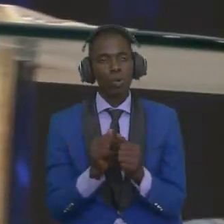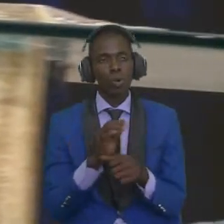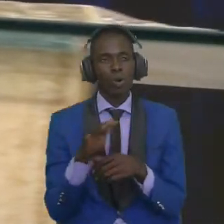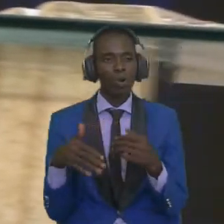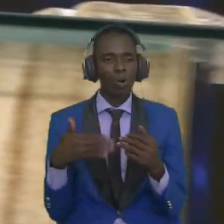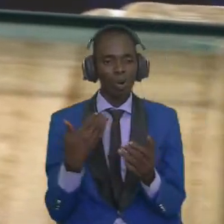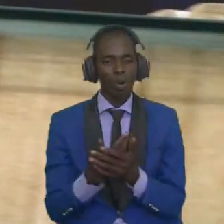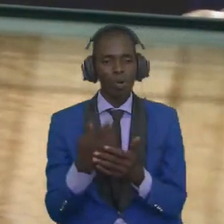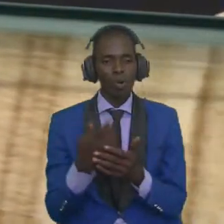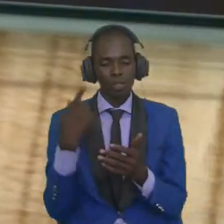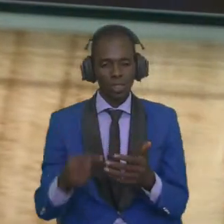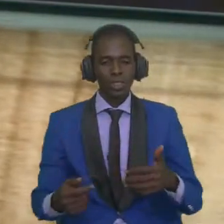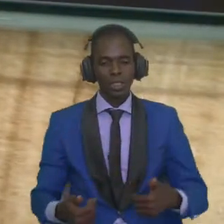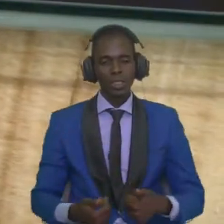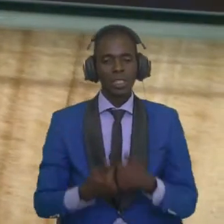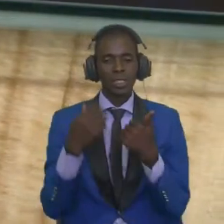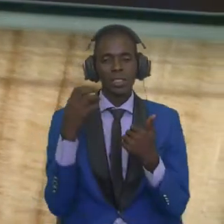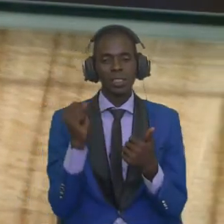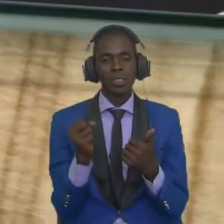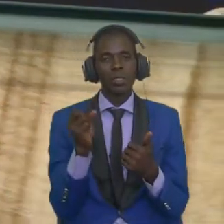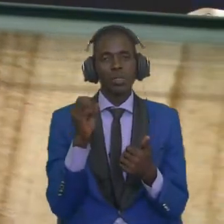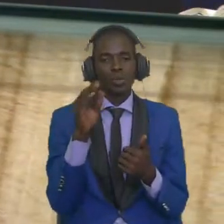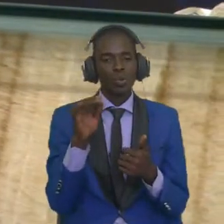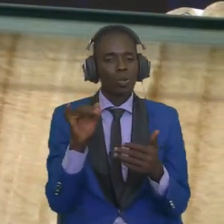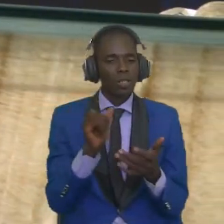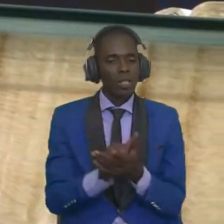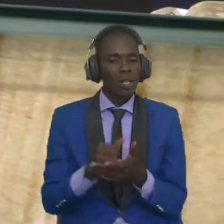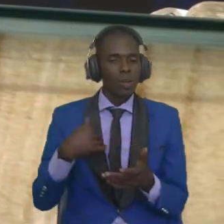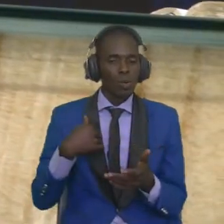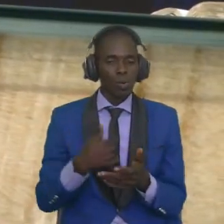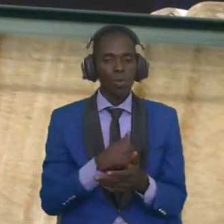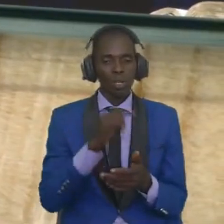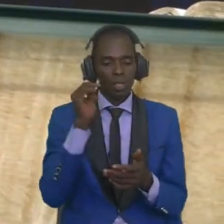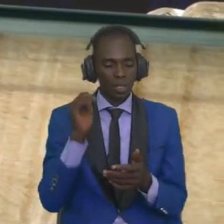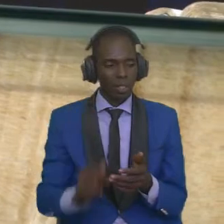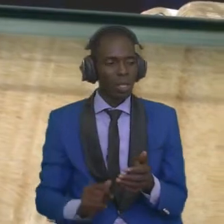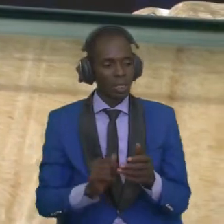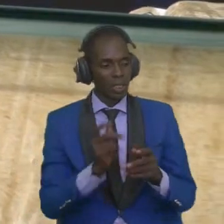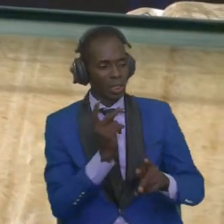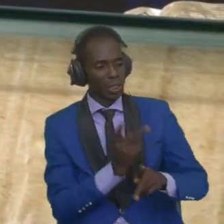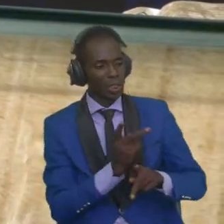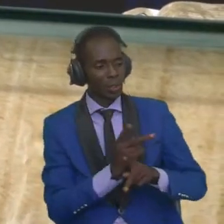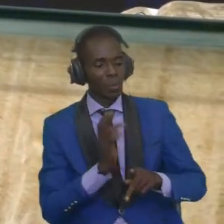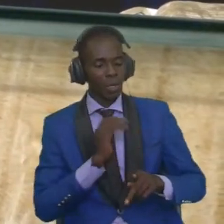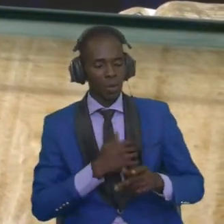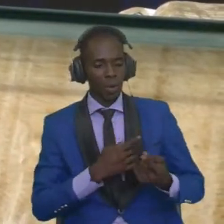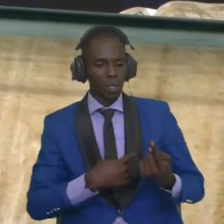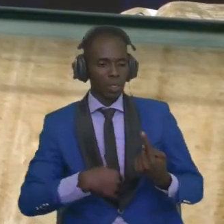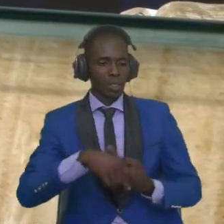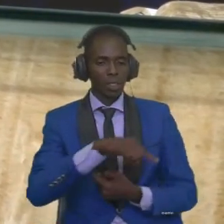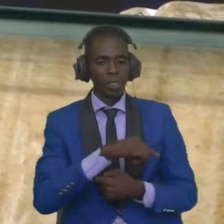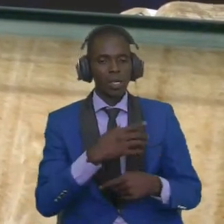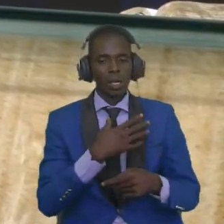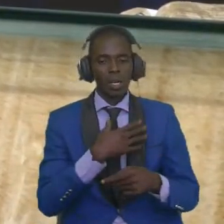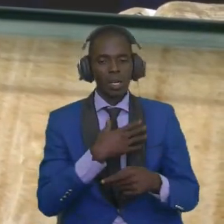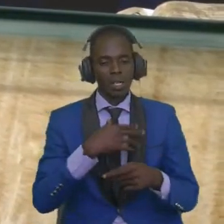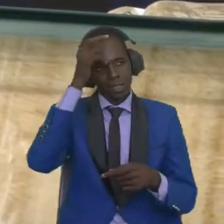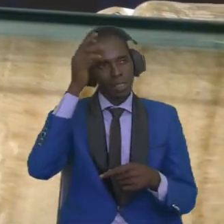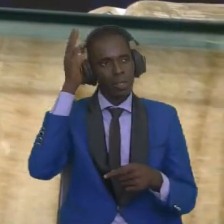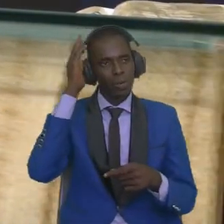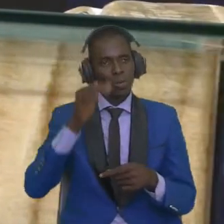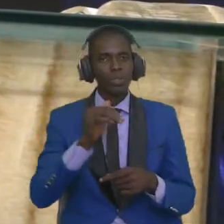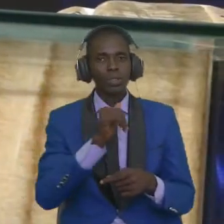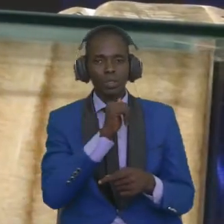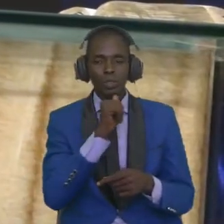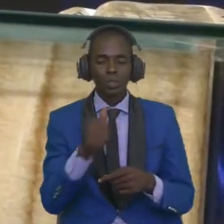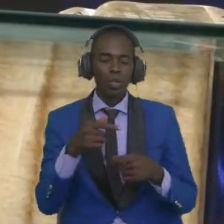can hold our ground, and so we can hold our territory, and so that Satan will not have an upper hand, so